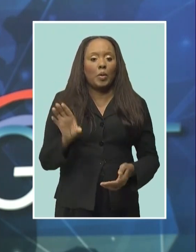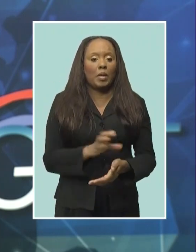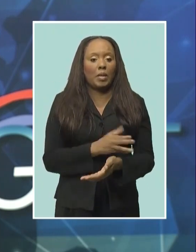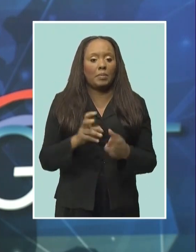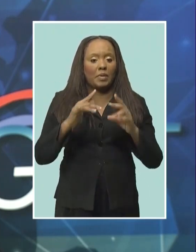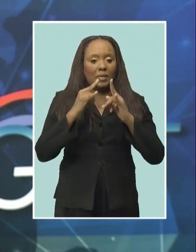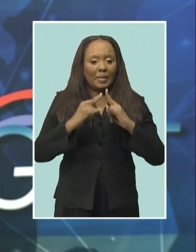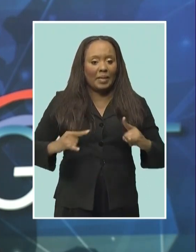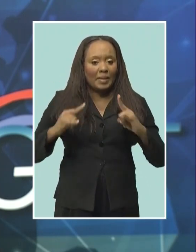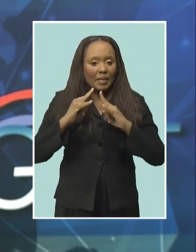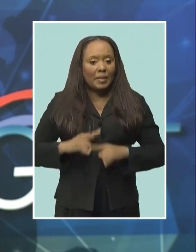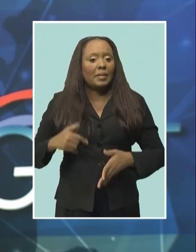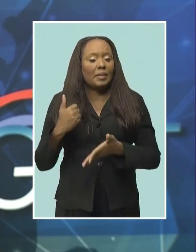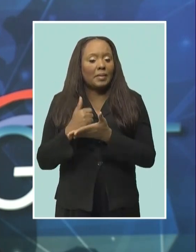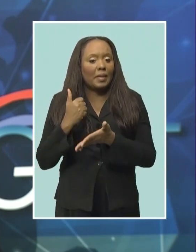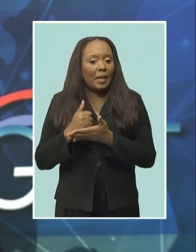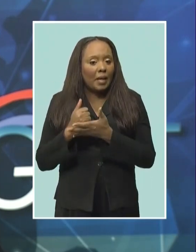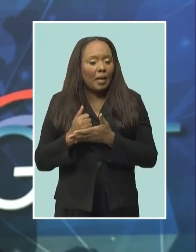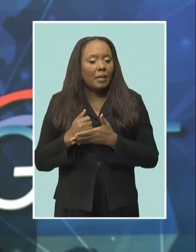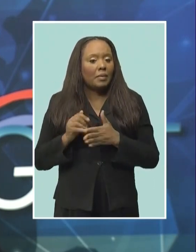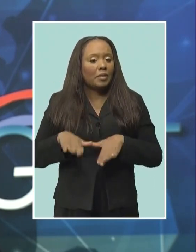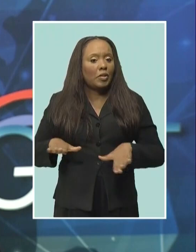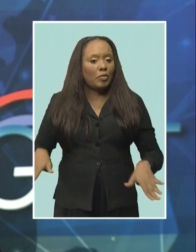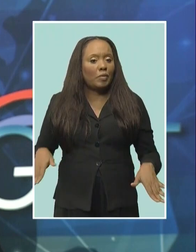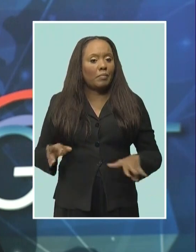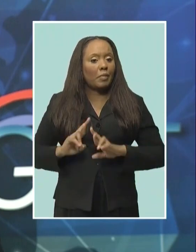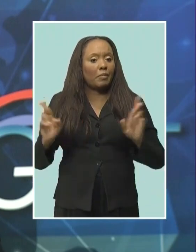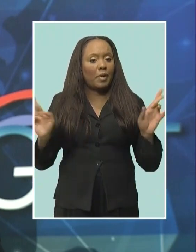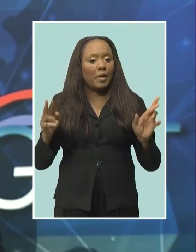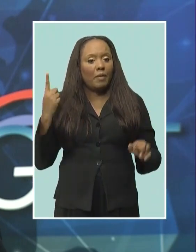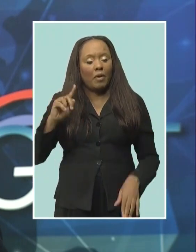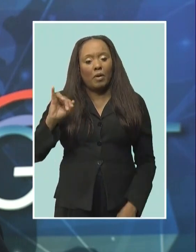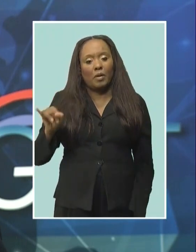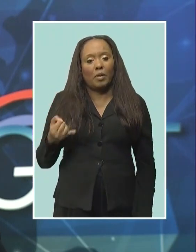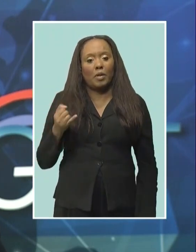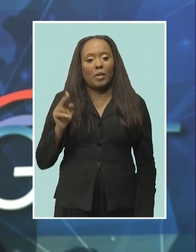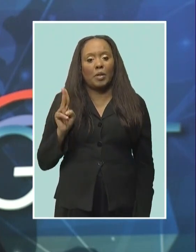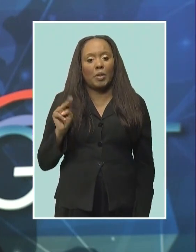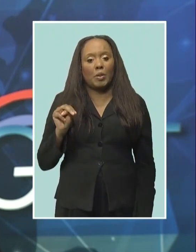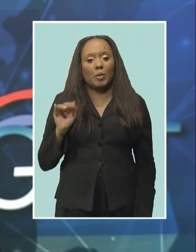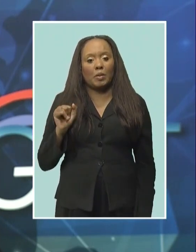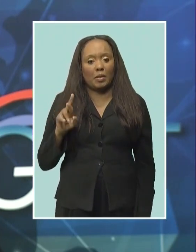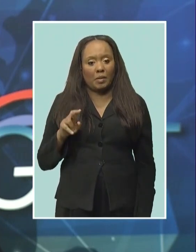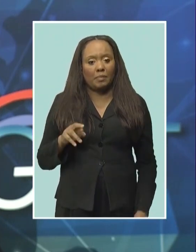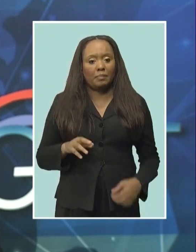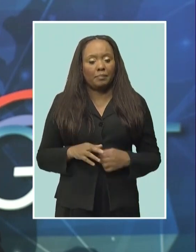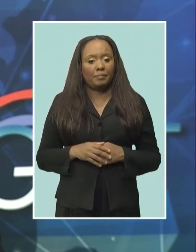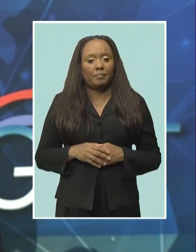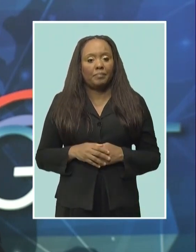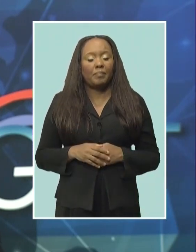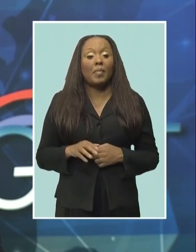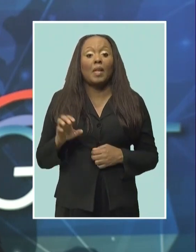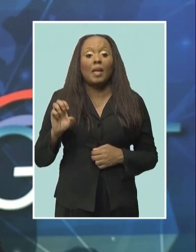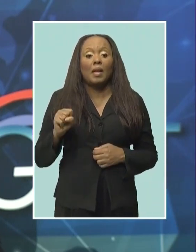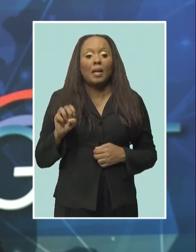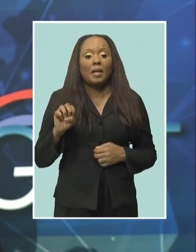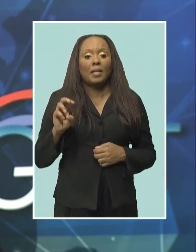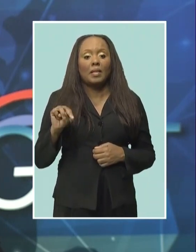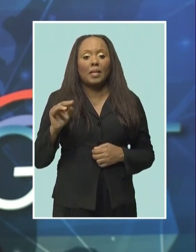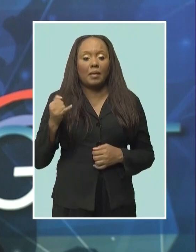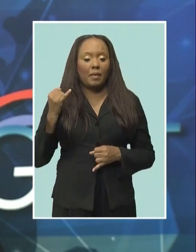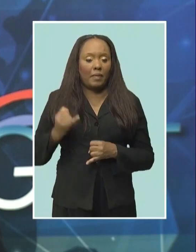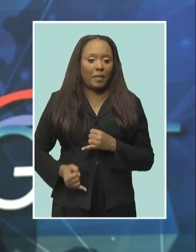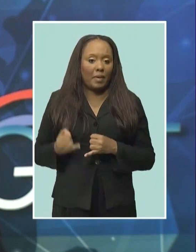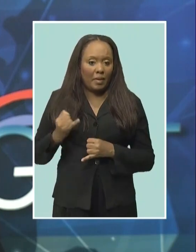to help them prepare for the Junior Monarch competition. The semi-finalists in the Scotiabank Junior Monarch competition across the two